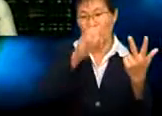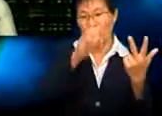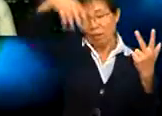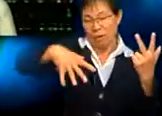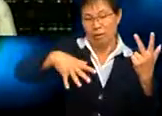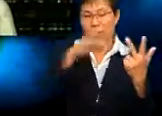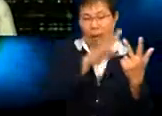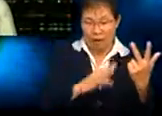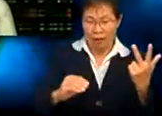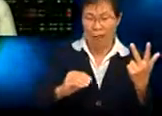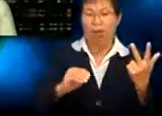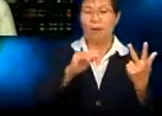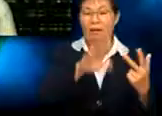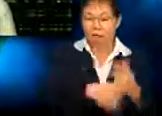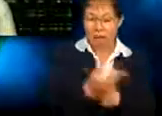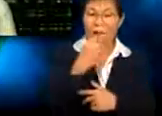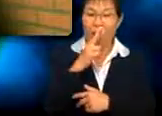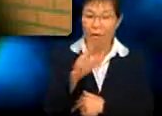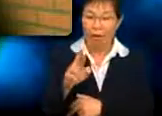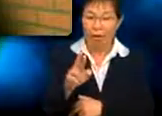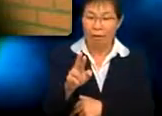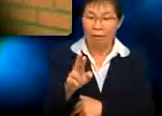light, and they are: